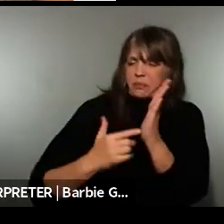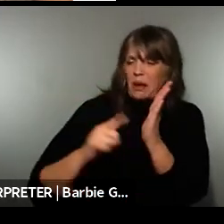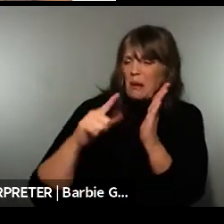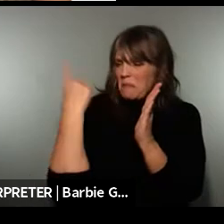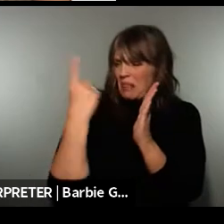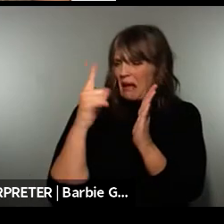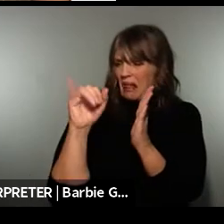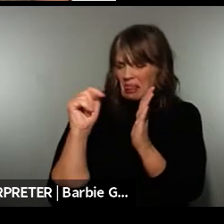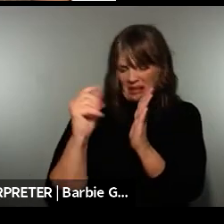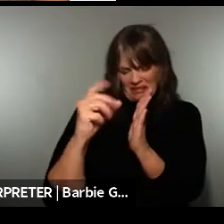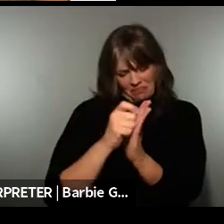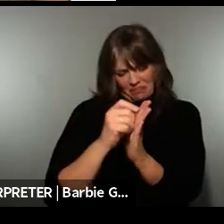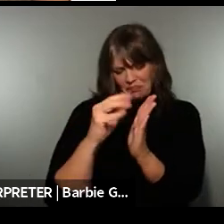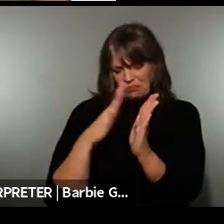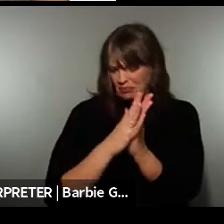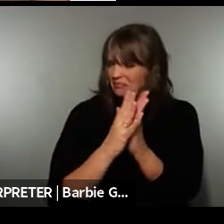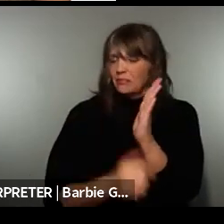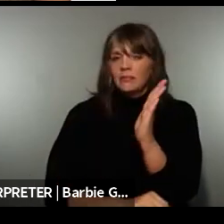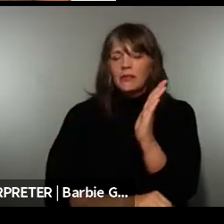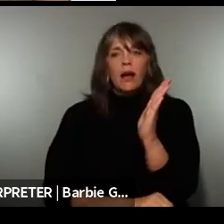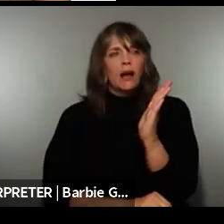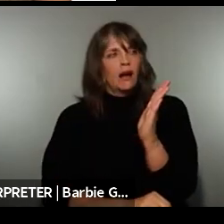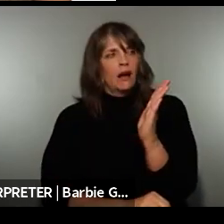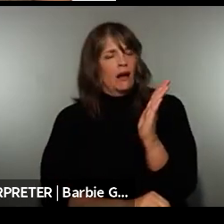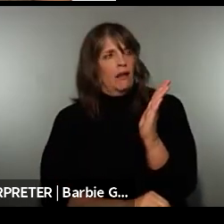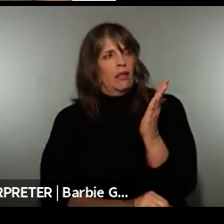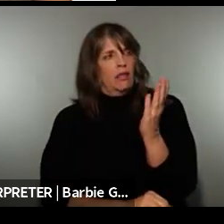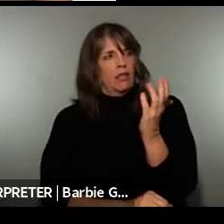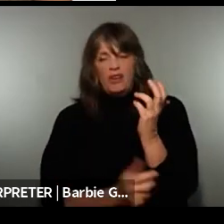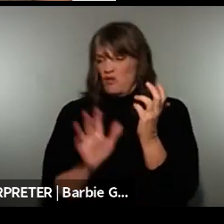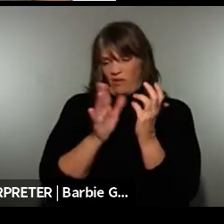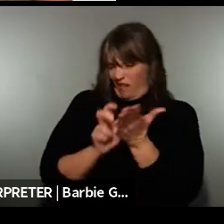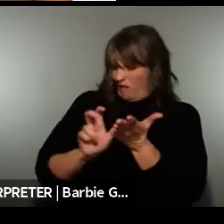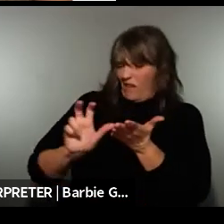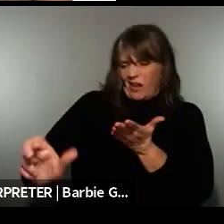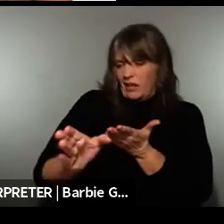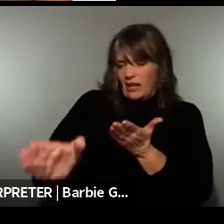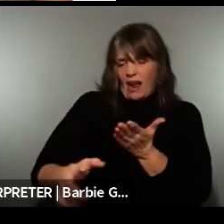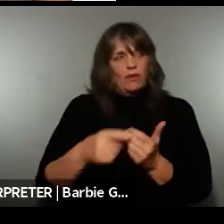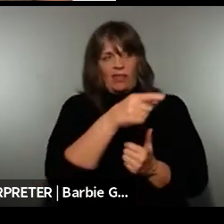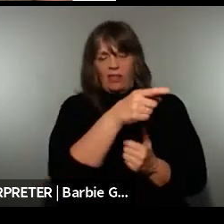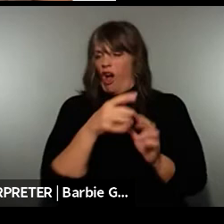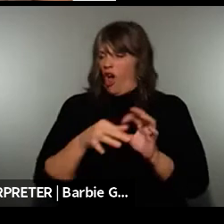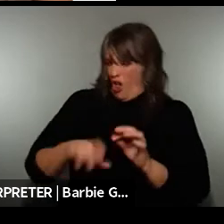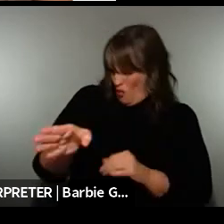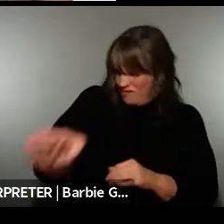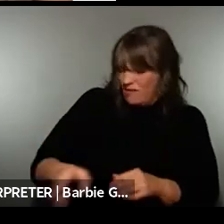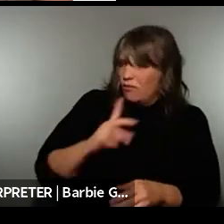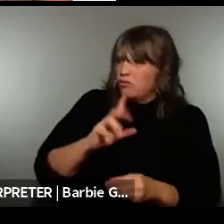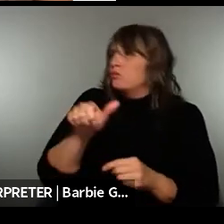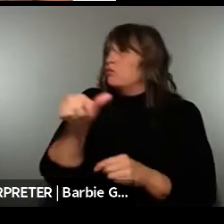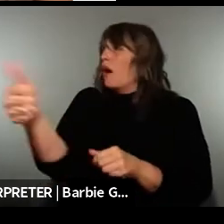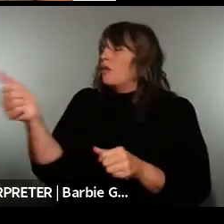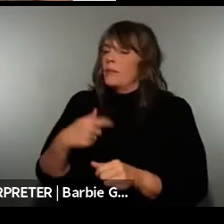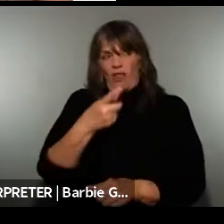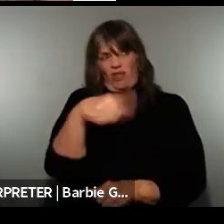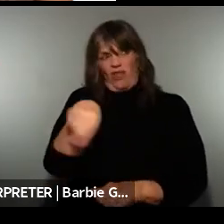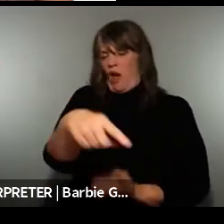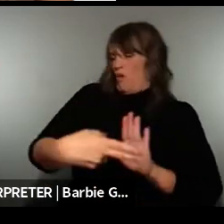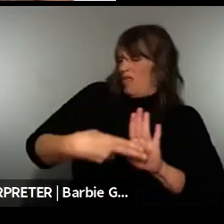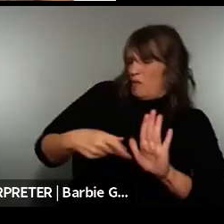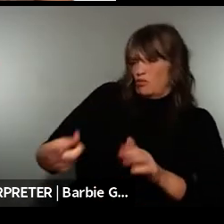Was advised by folks there not to talk to anybody about it, and like I would be sort of thought of as hard to work with and all of